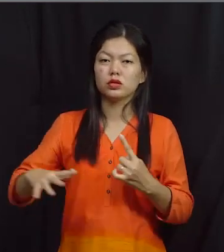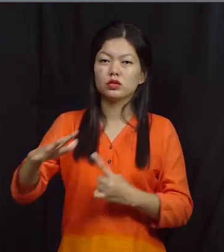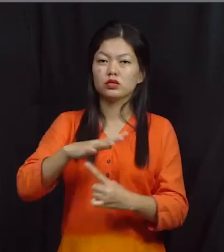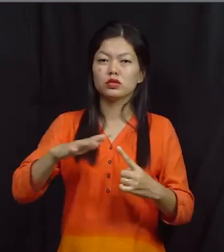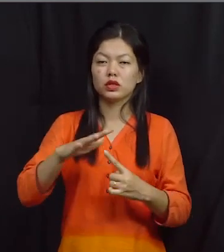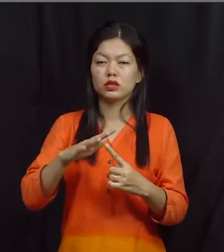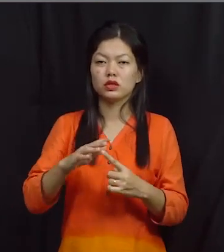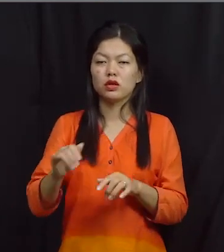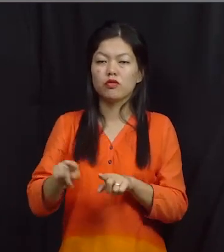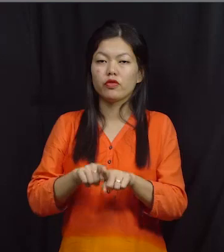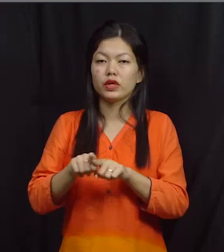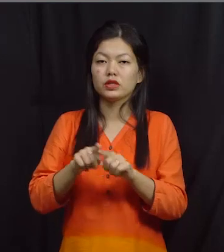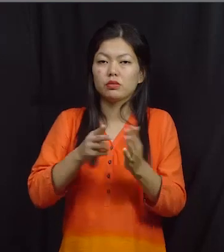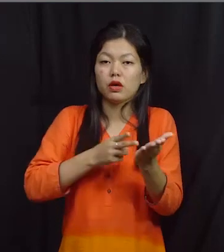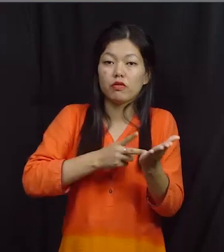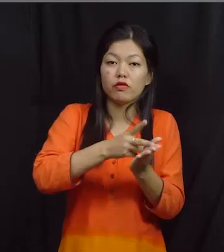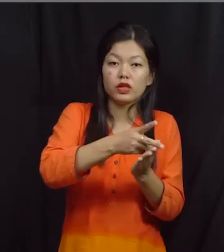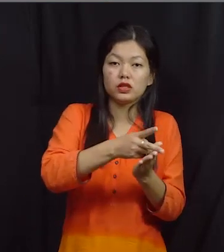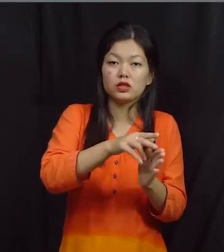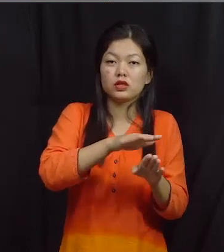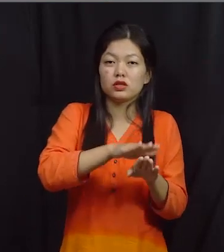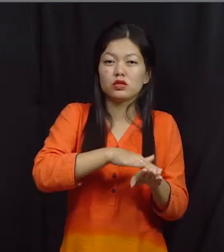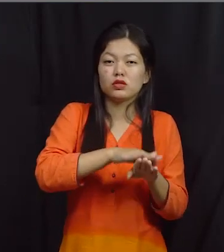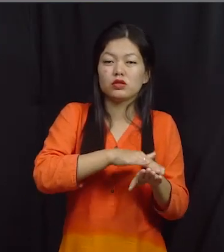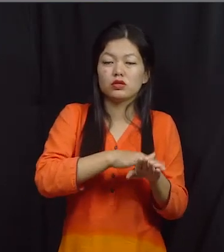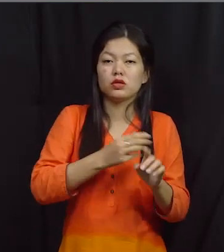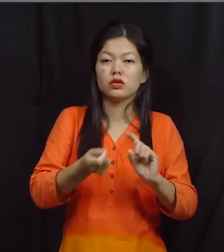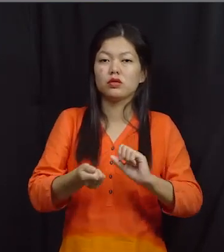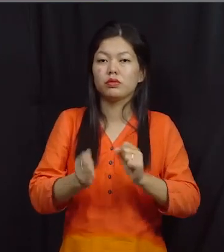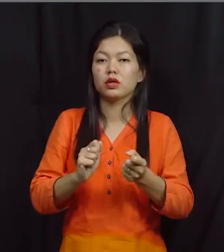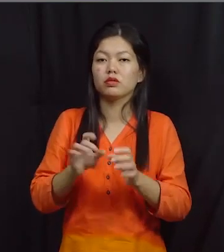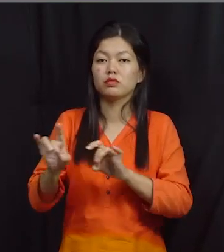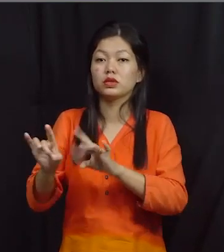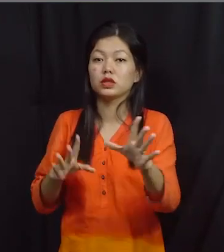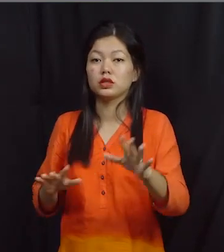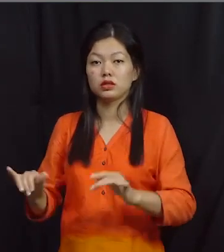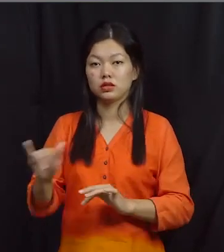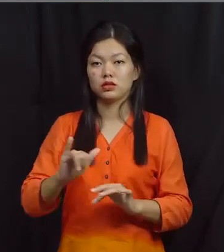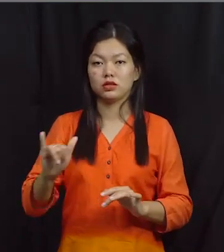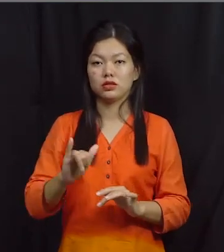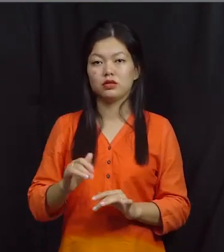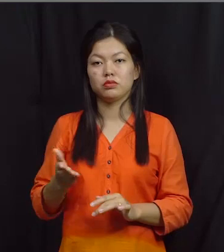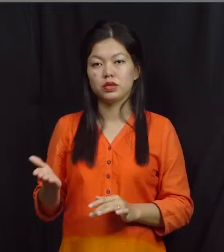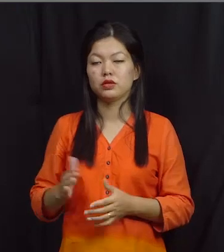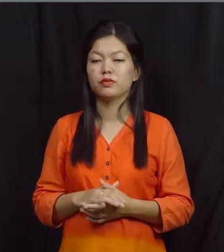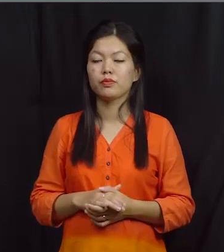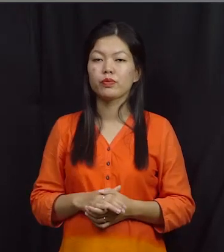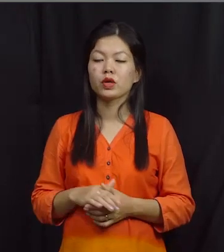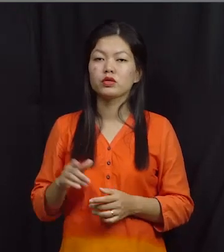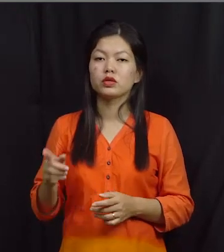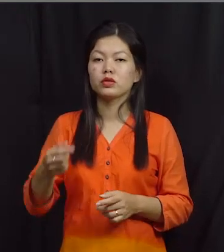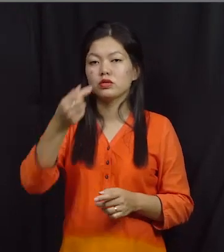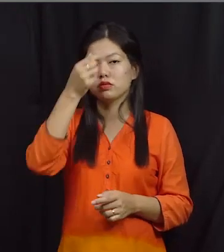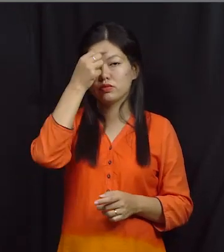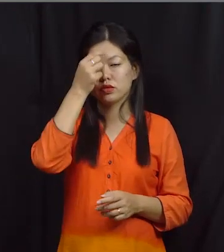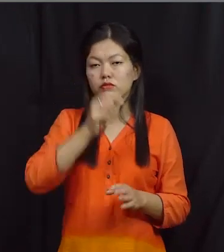right? But in the midst of all that, the individual freedom was getting lost. Okay, but as you do your honors, or like I